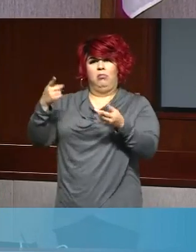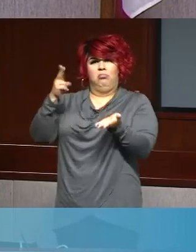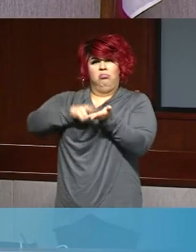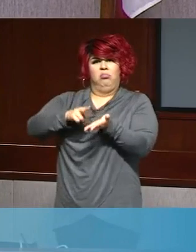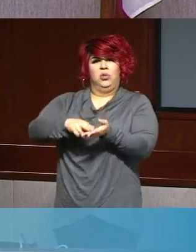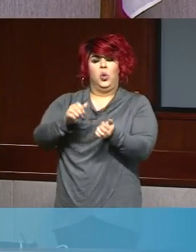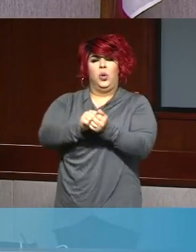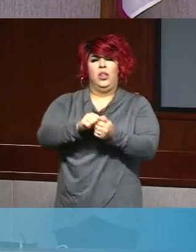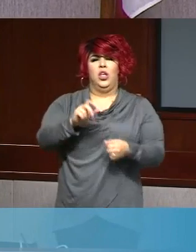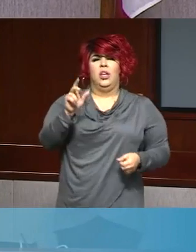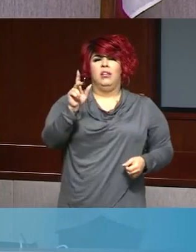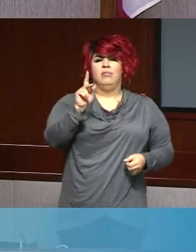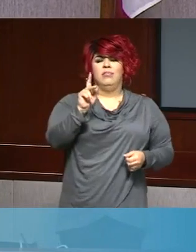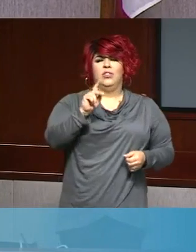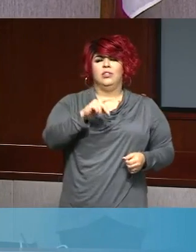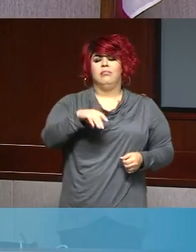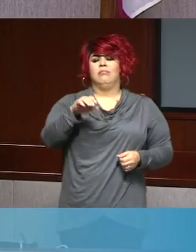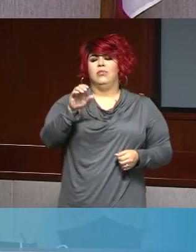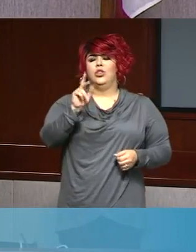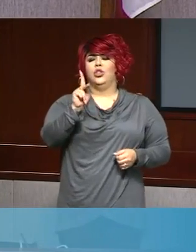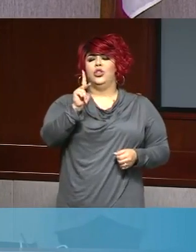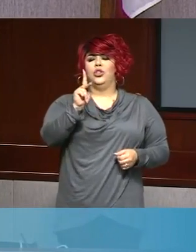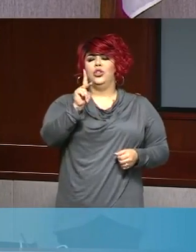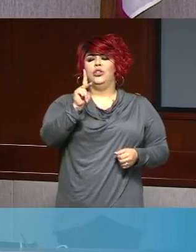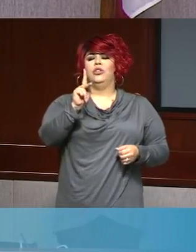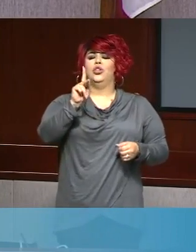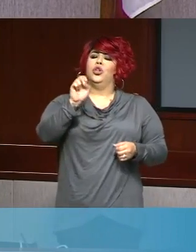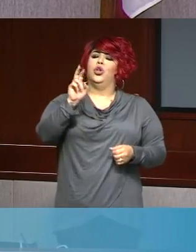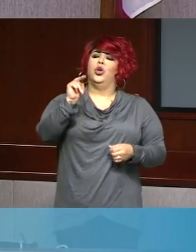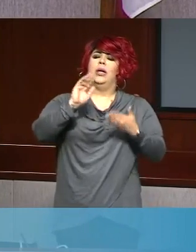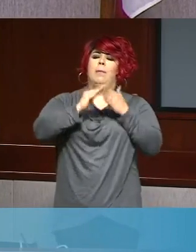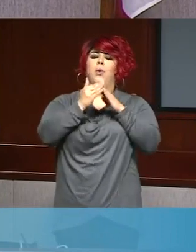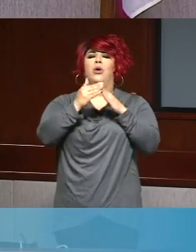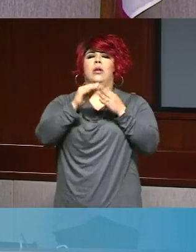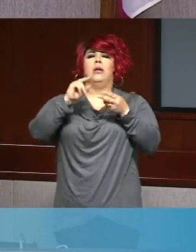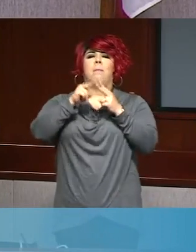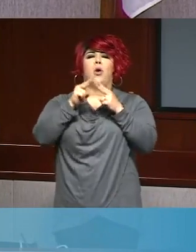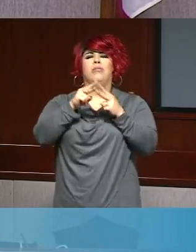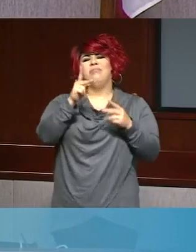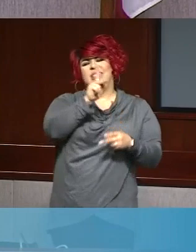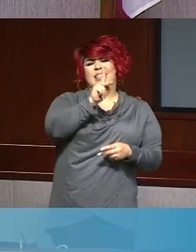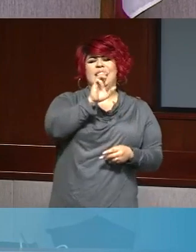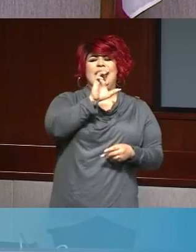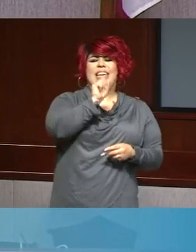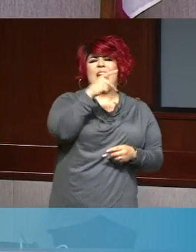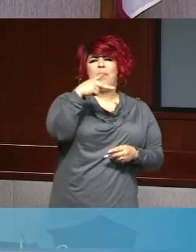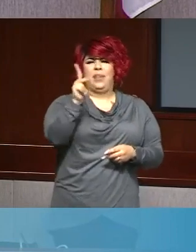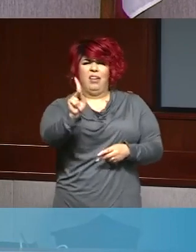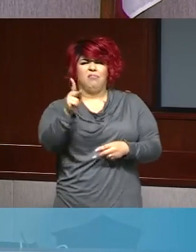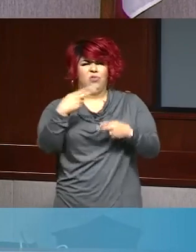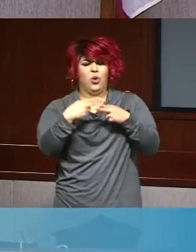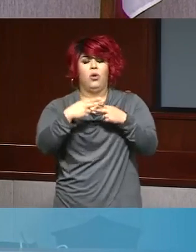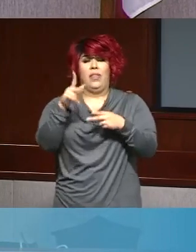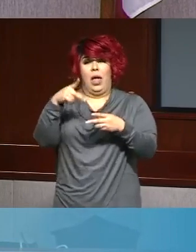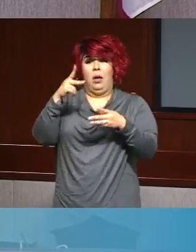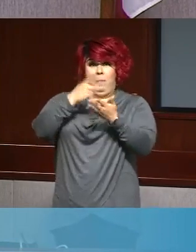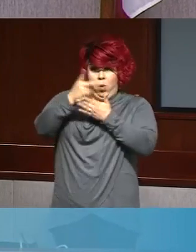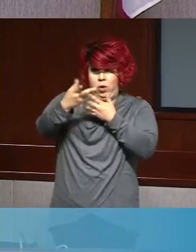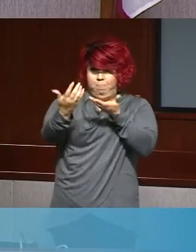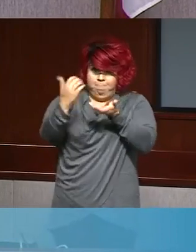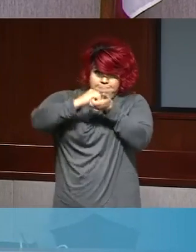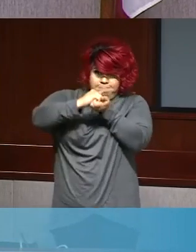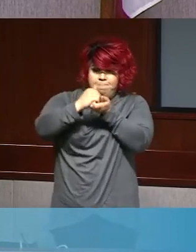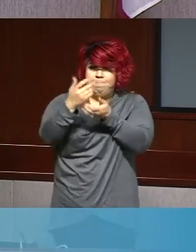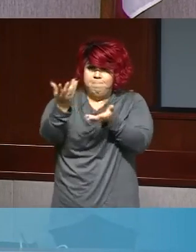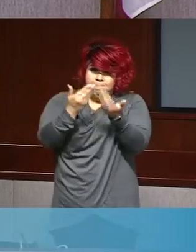of Kern, CAPK, for this program that would deliver meals throughout Kern County to those 65